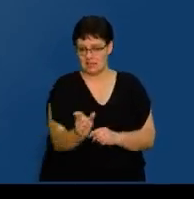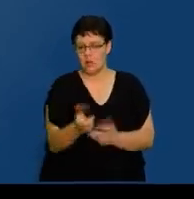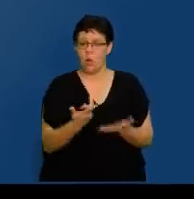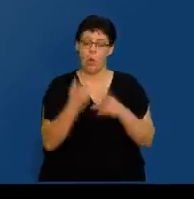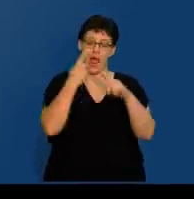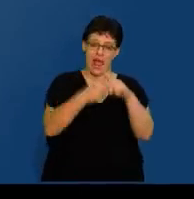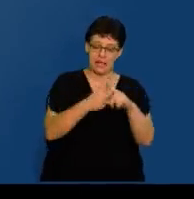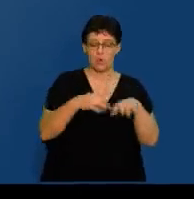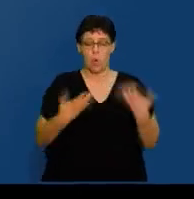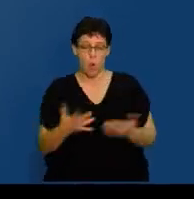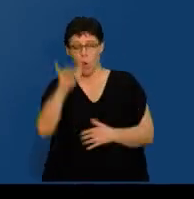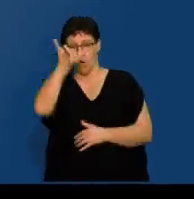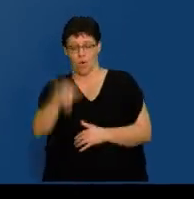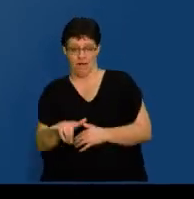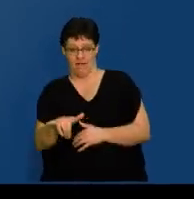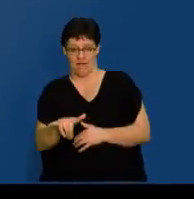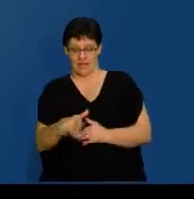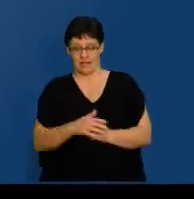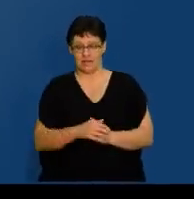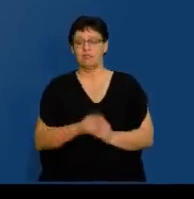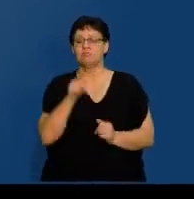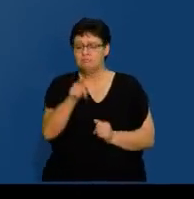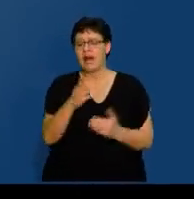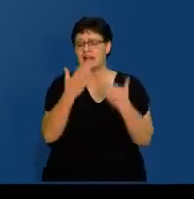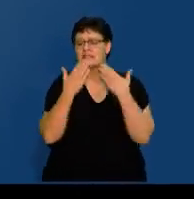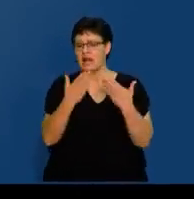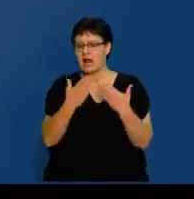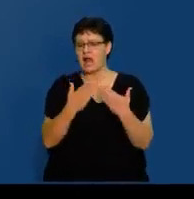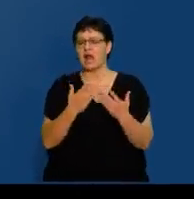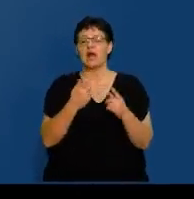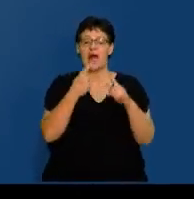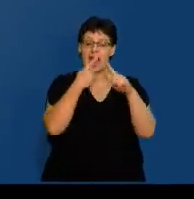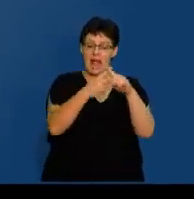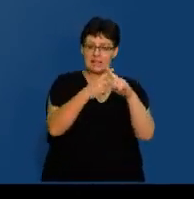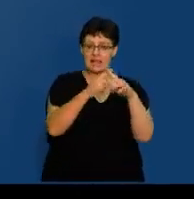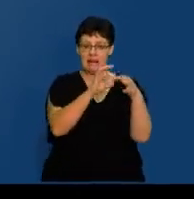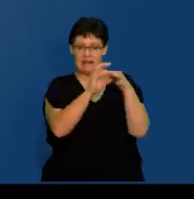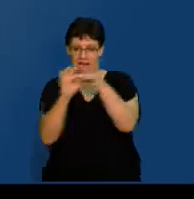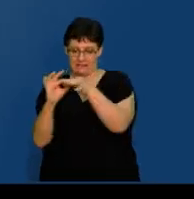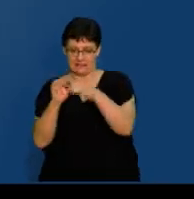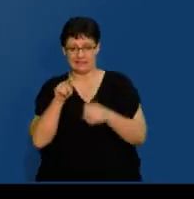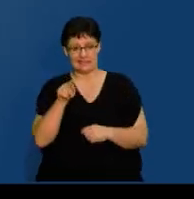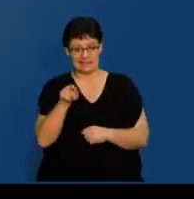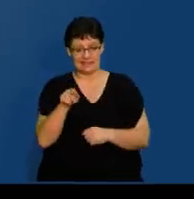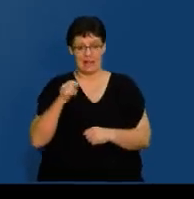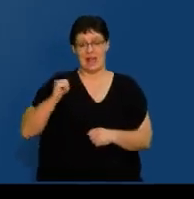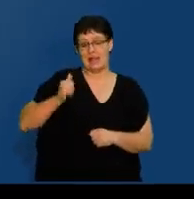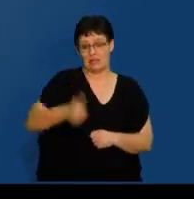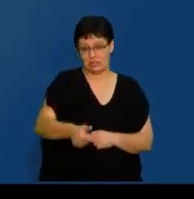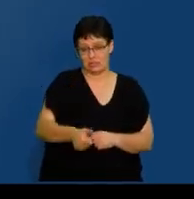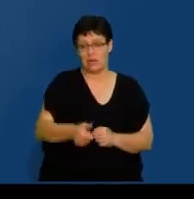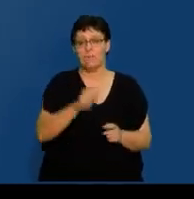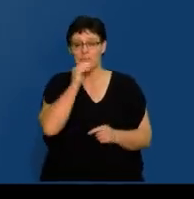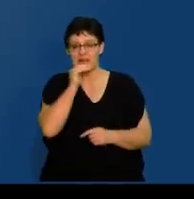X or the Y chromosome. And often we've studied examples of X-linked inheritance, and hence we call that the inheritance